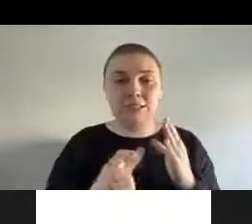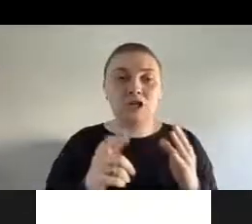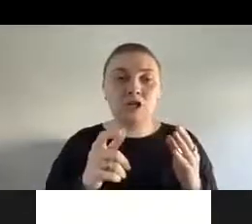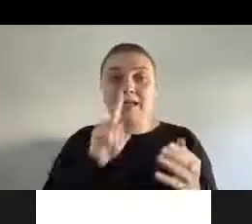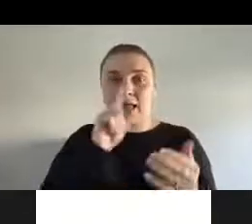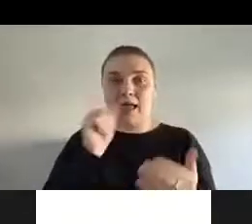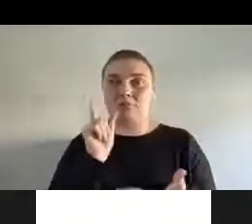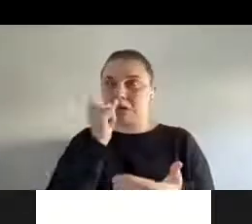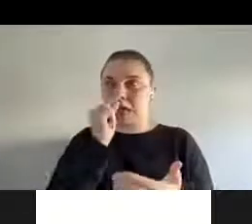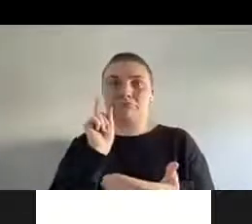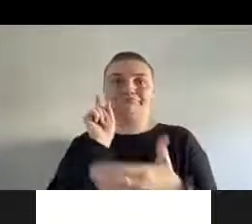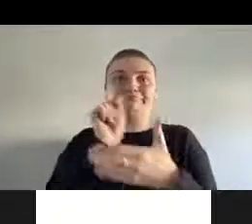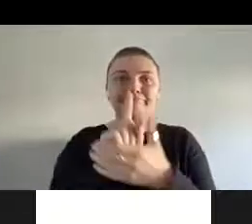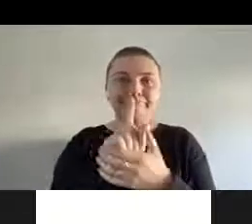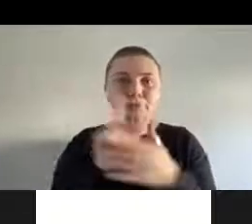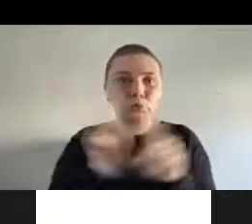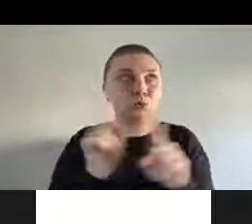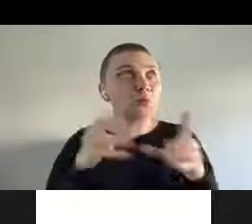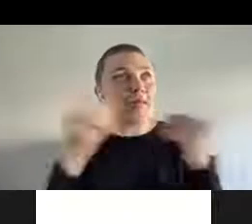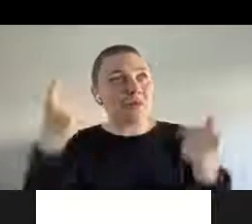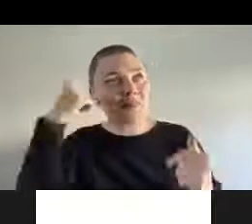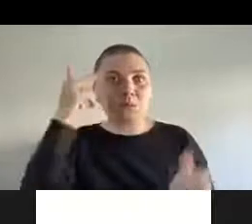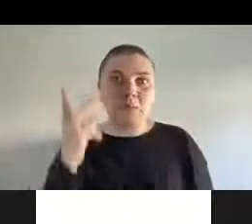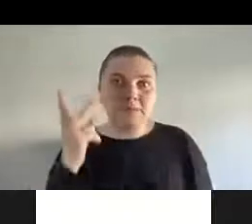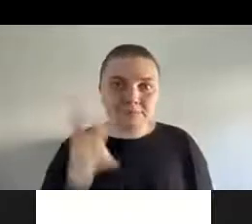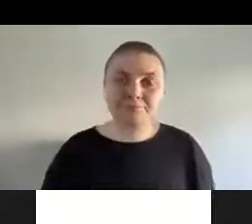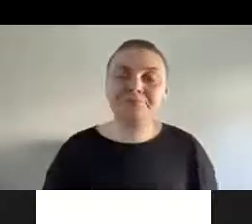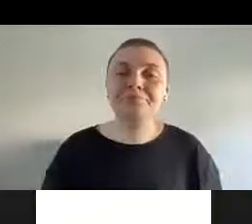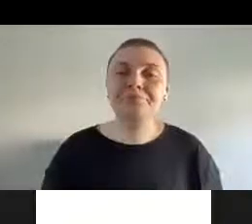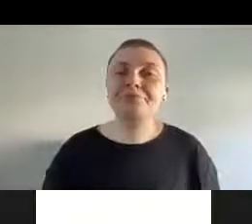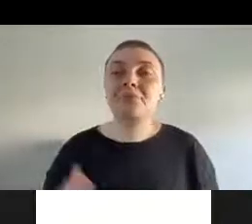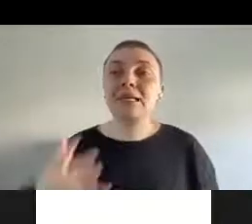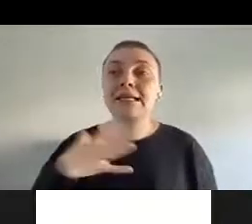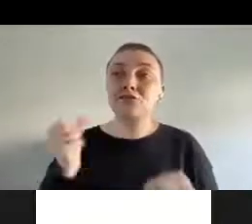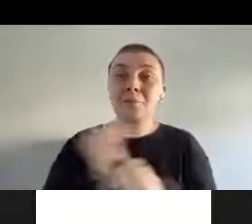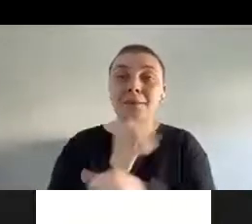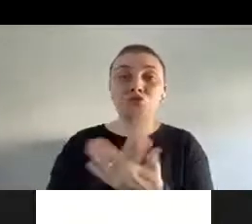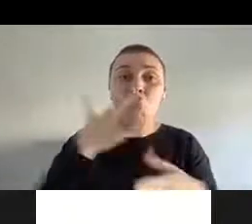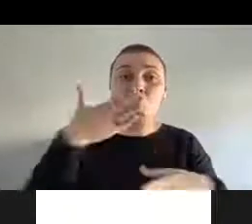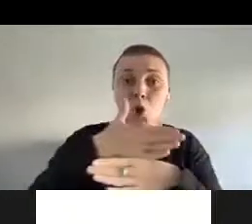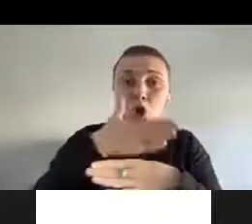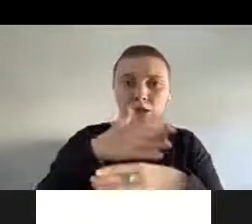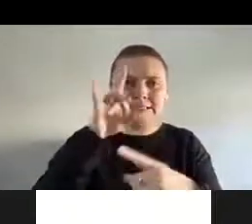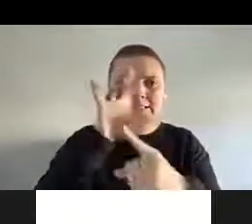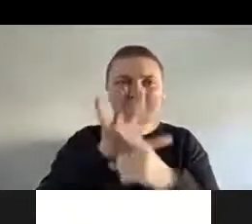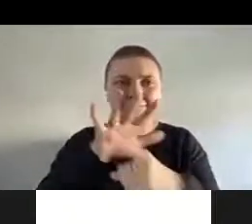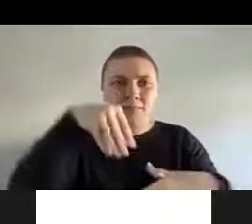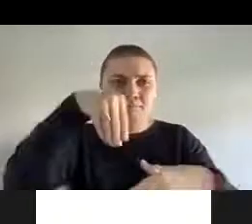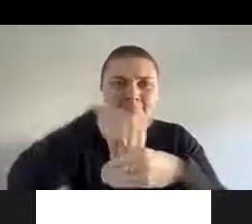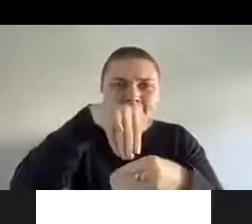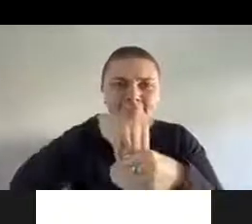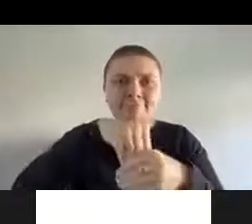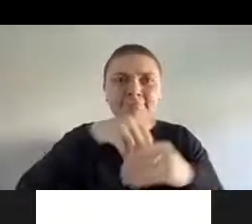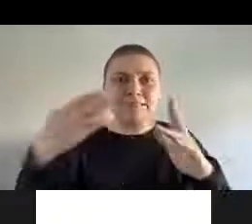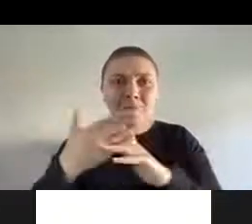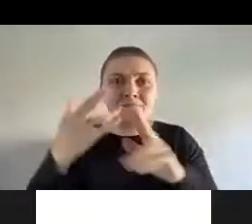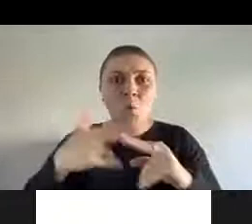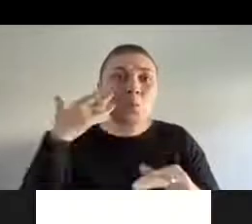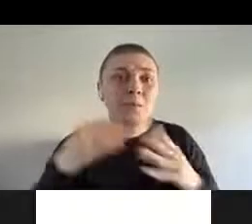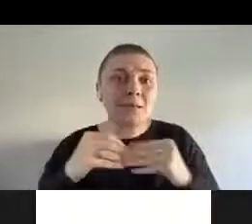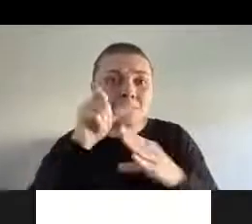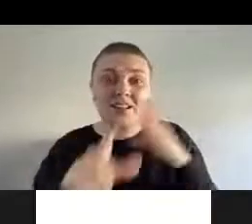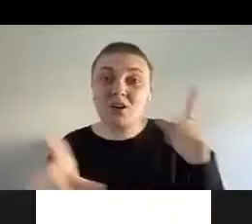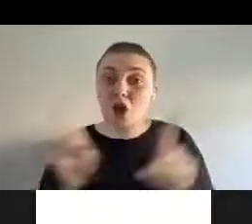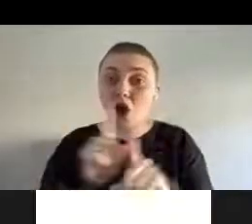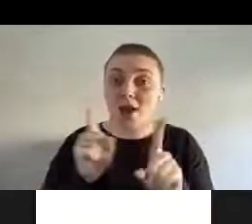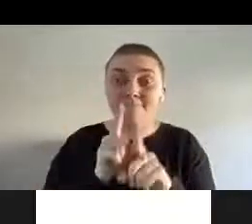much consideration. We also need to create workplaces that are inclusive and accessible for women with disabilities. So that could